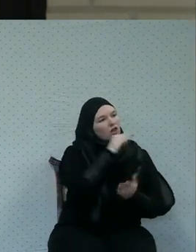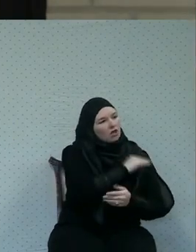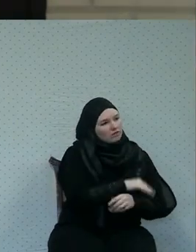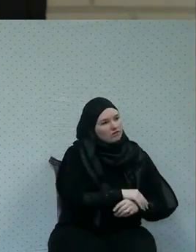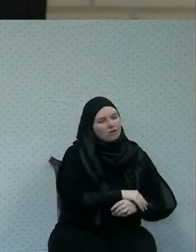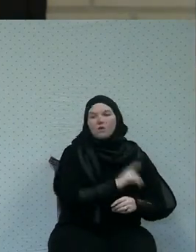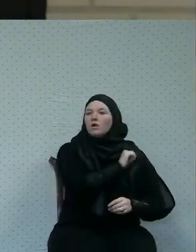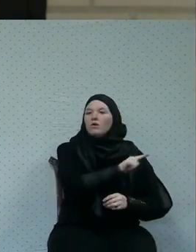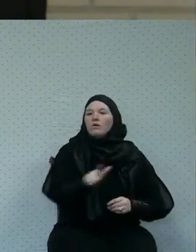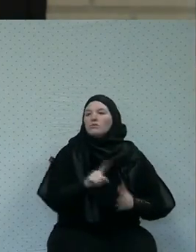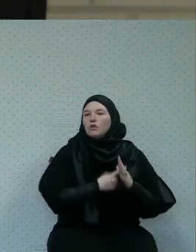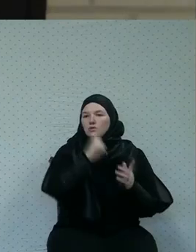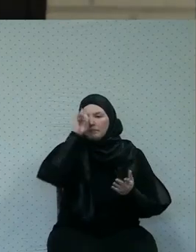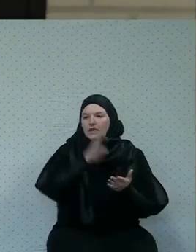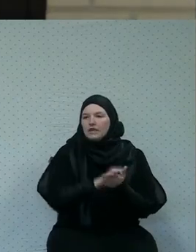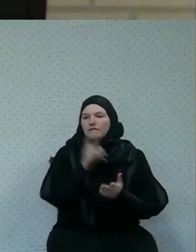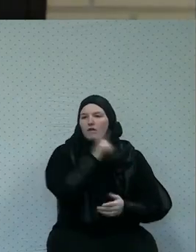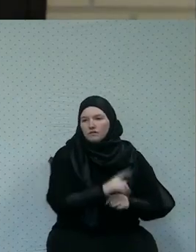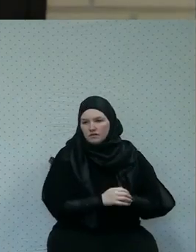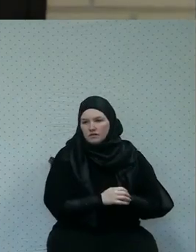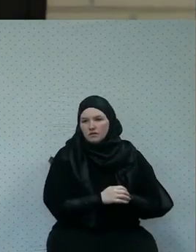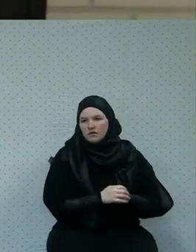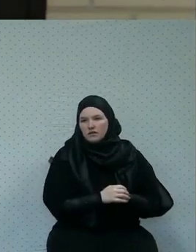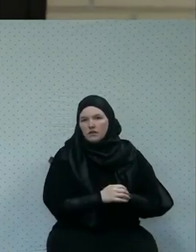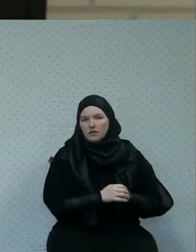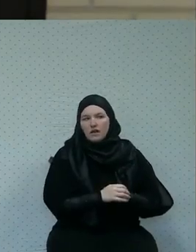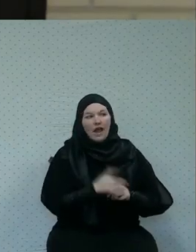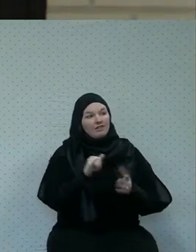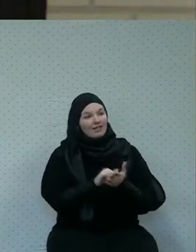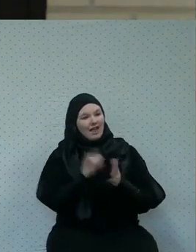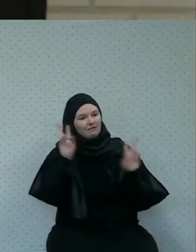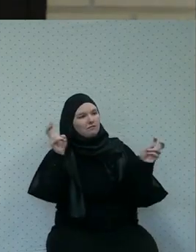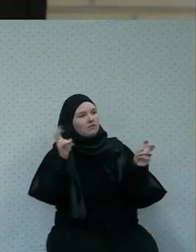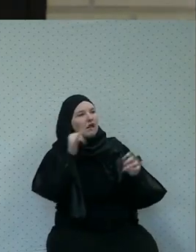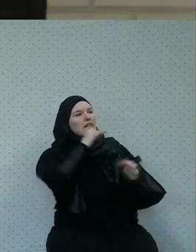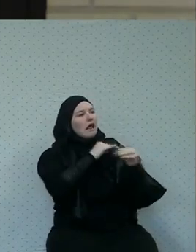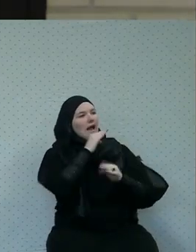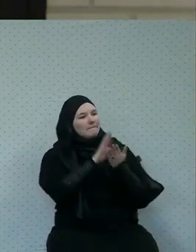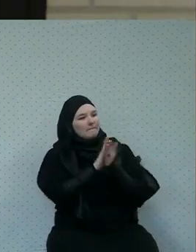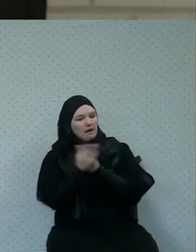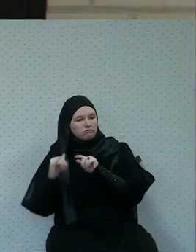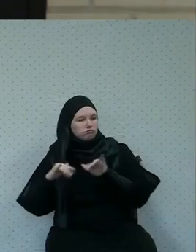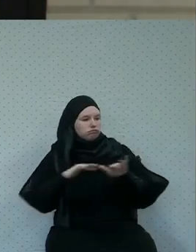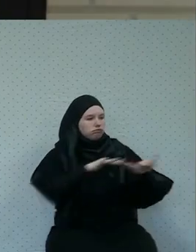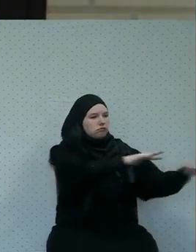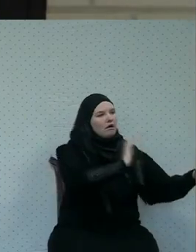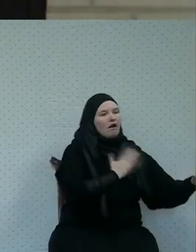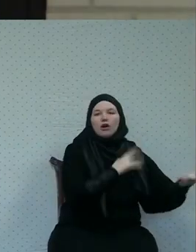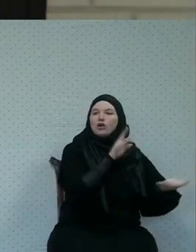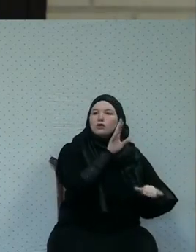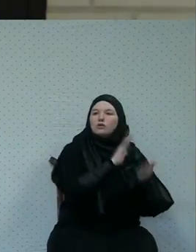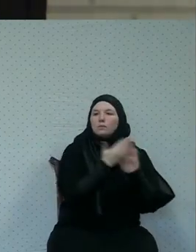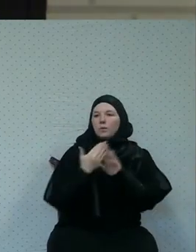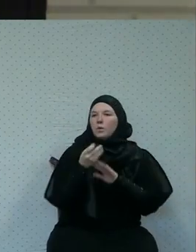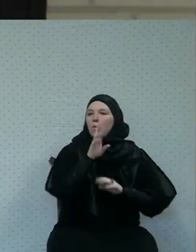cancer takes over the ummah's body, and then we say, oh Allah, it has been too long. You know, those tyrants are doing